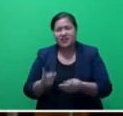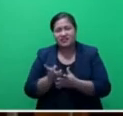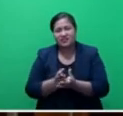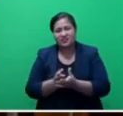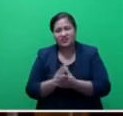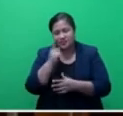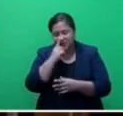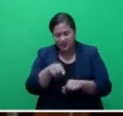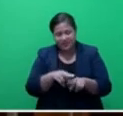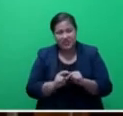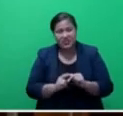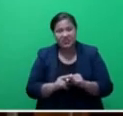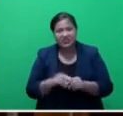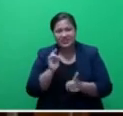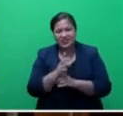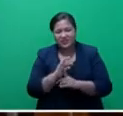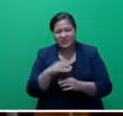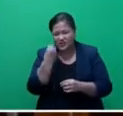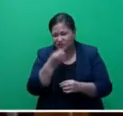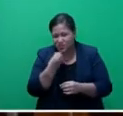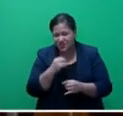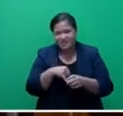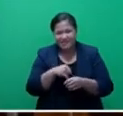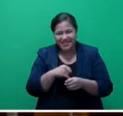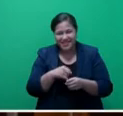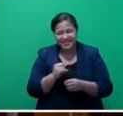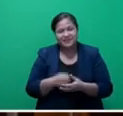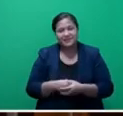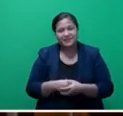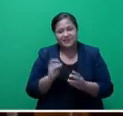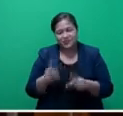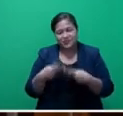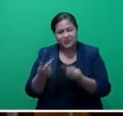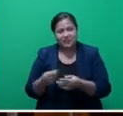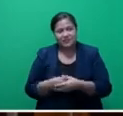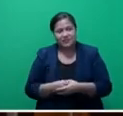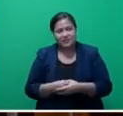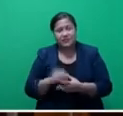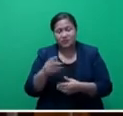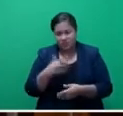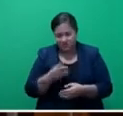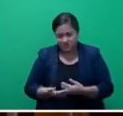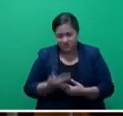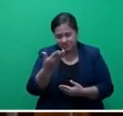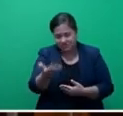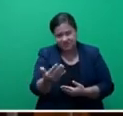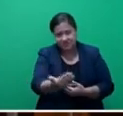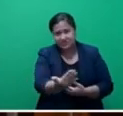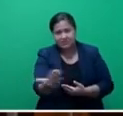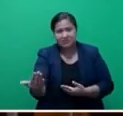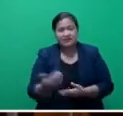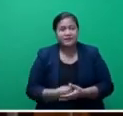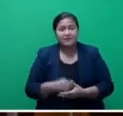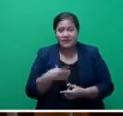such as food and medical supplies are consistently provided. But just to allay any fears from the other side of the House, please be reminded that I